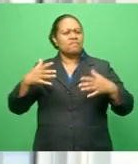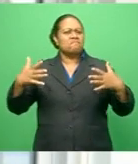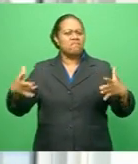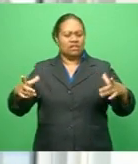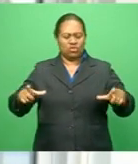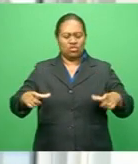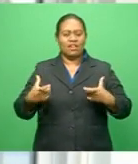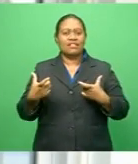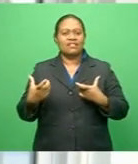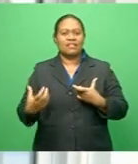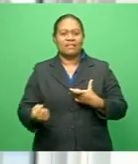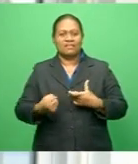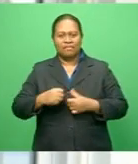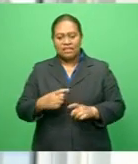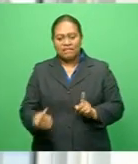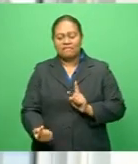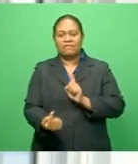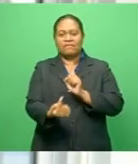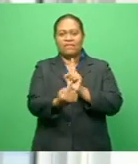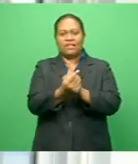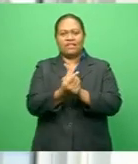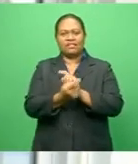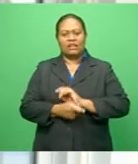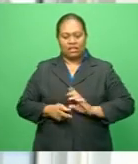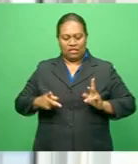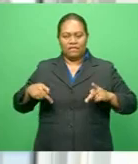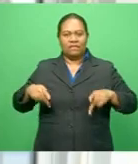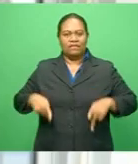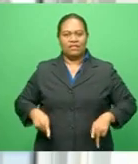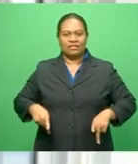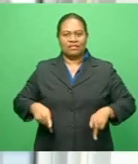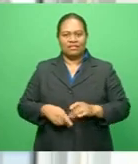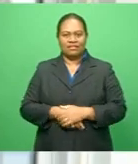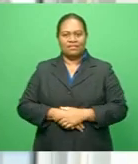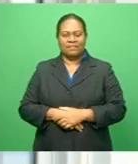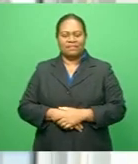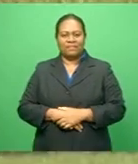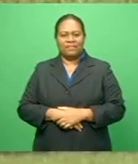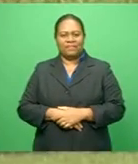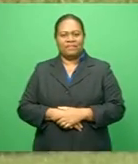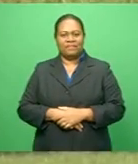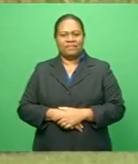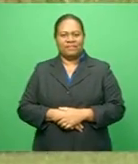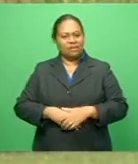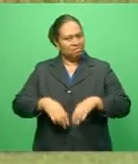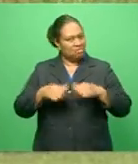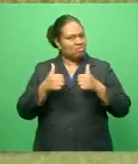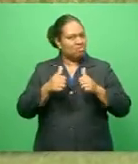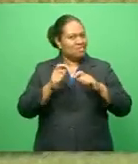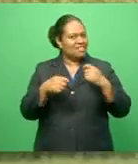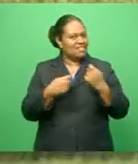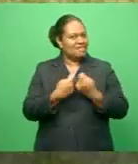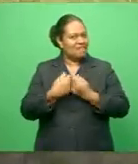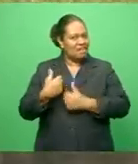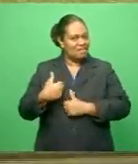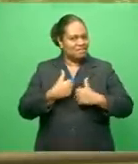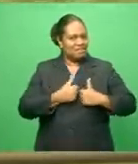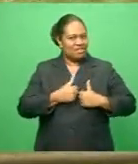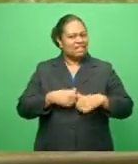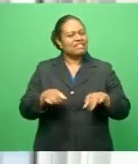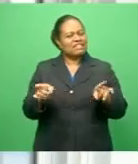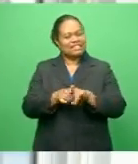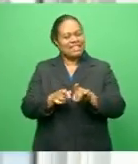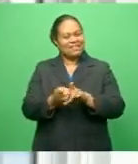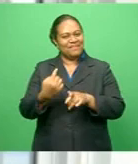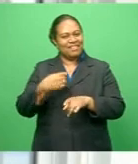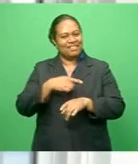that we have already faced is the physicality from them, and especially they are a good team too, just like us, and we are